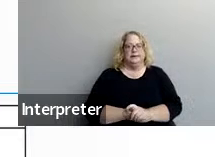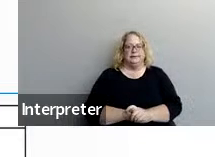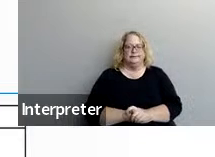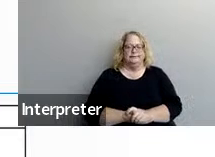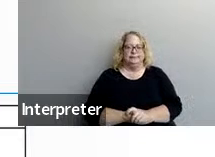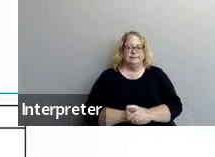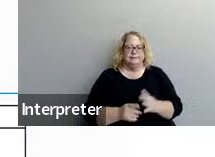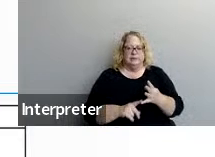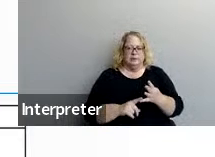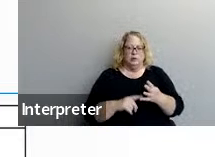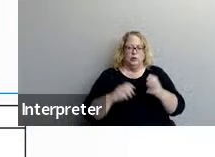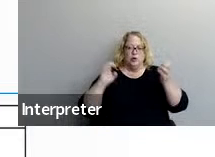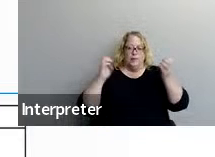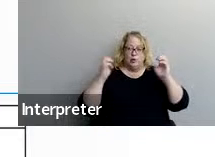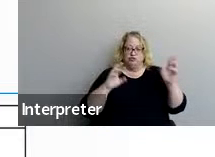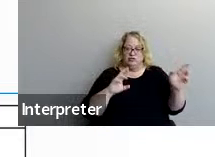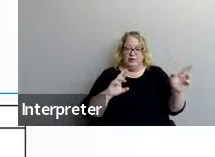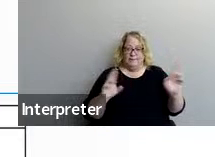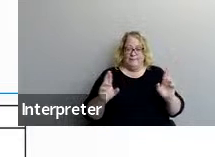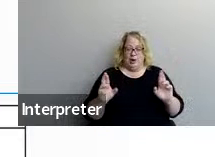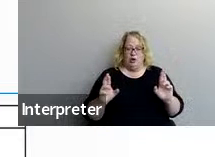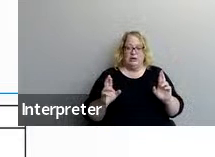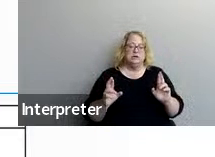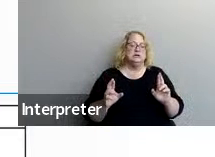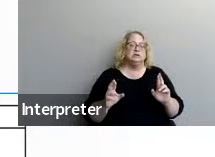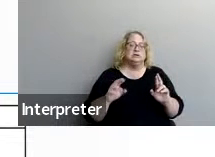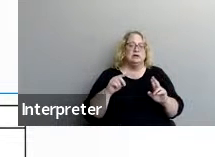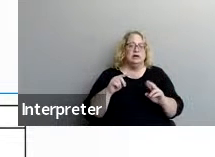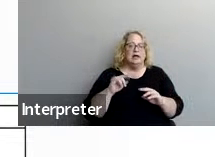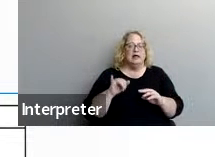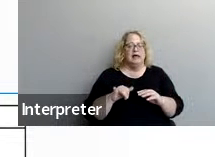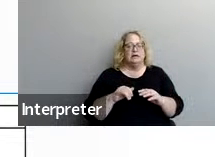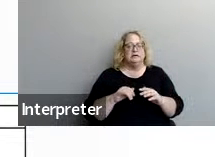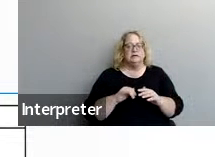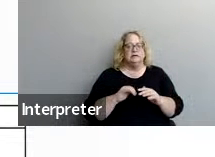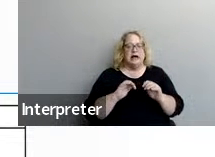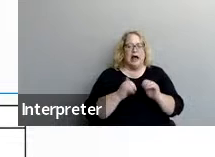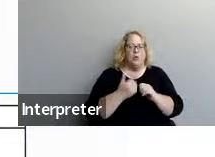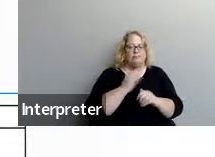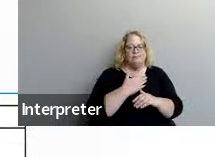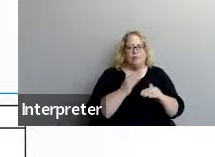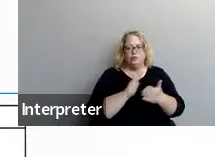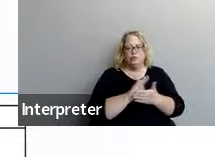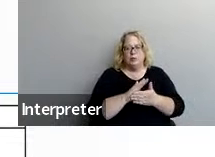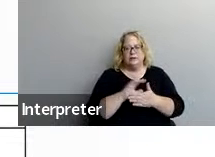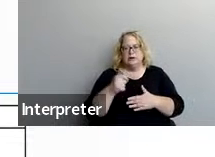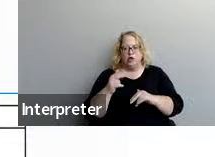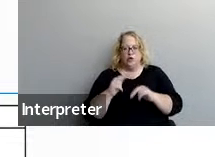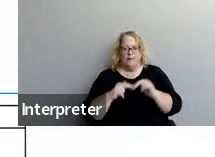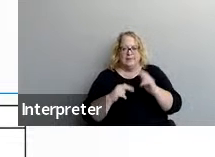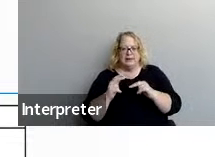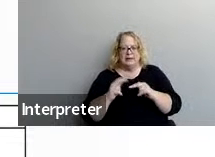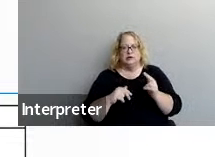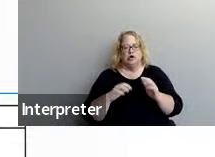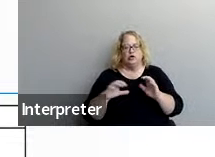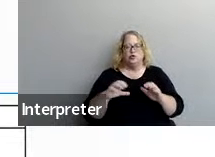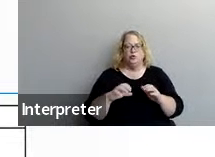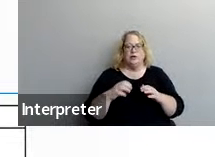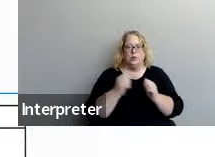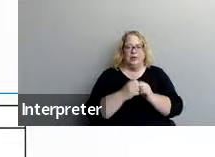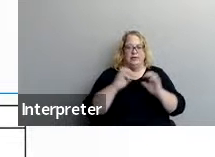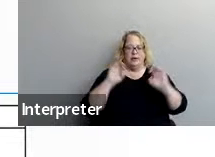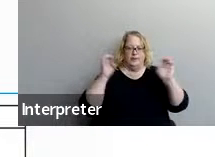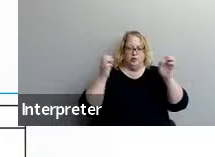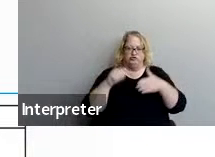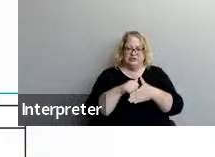So finally, emergency preparedness is an indicator. This is the extent to which schools and other buildings are completing emergency drills.